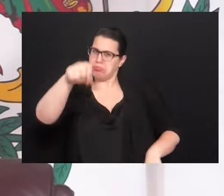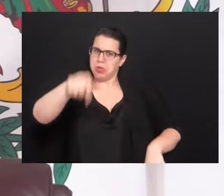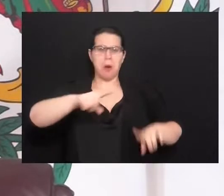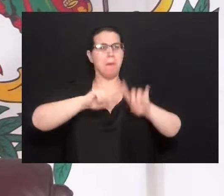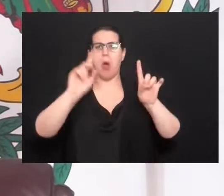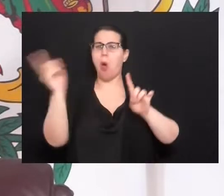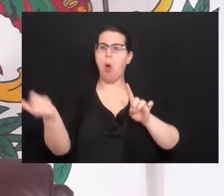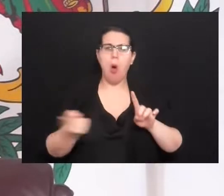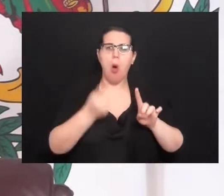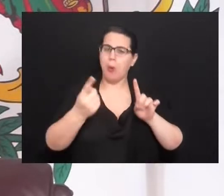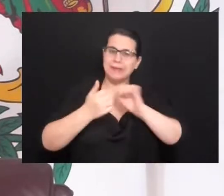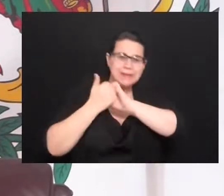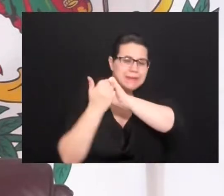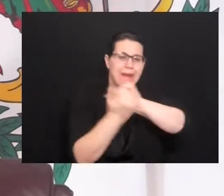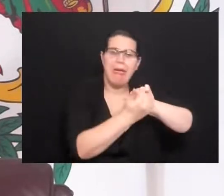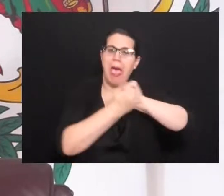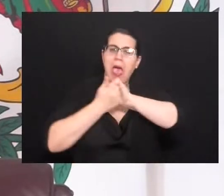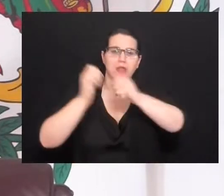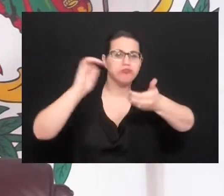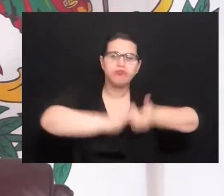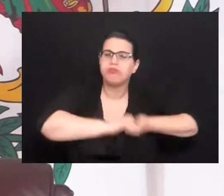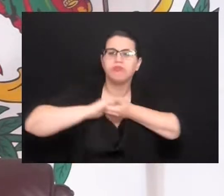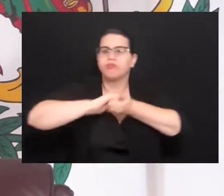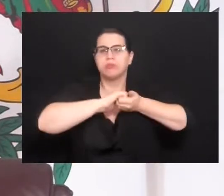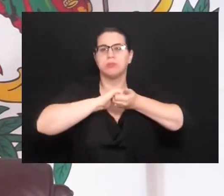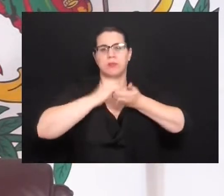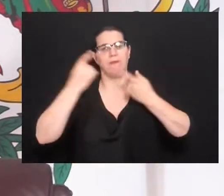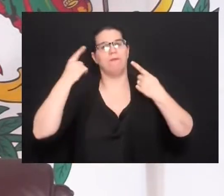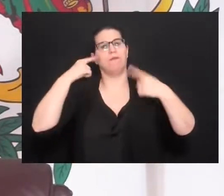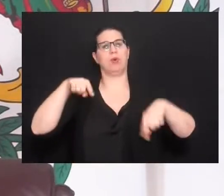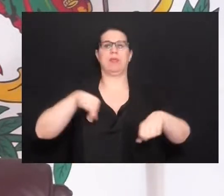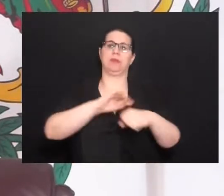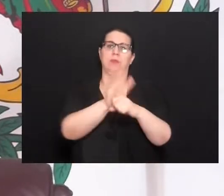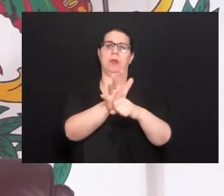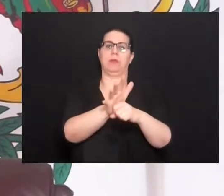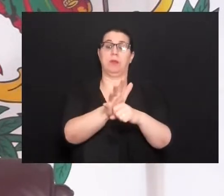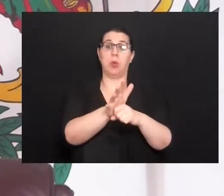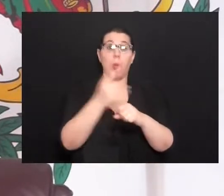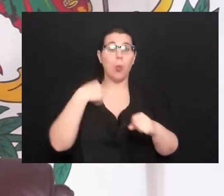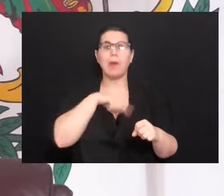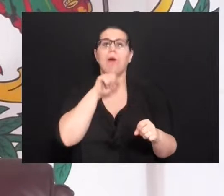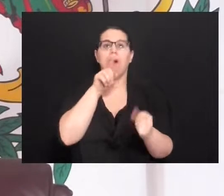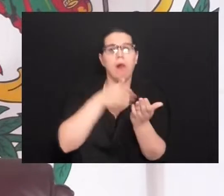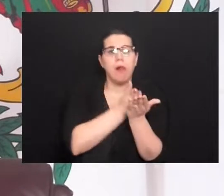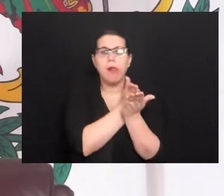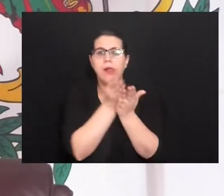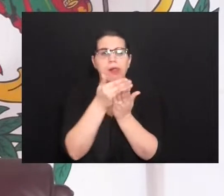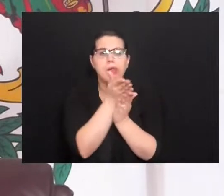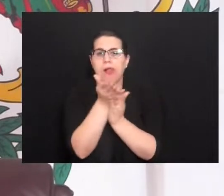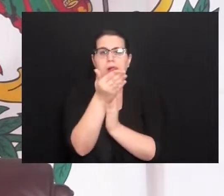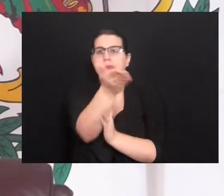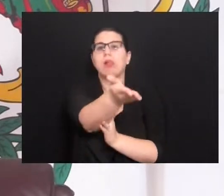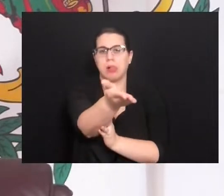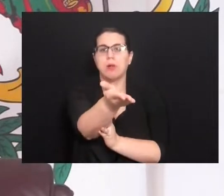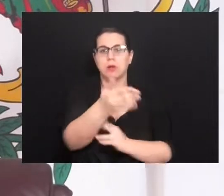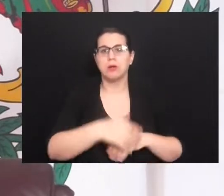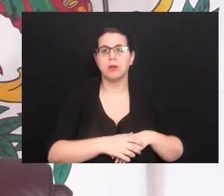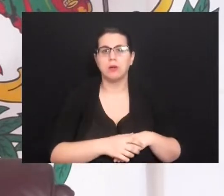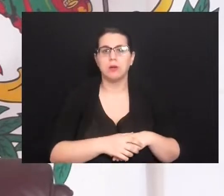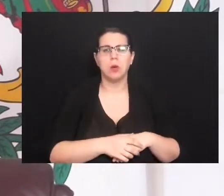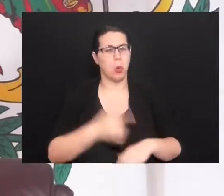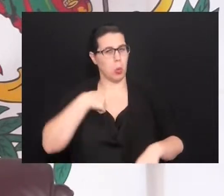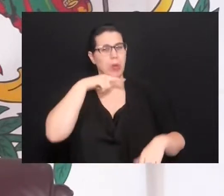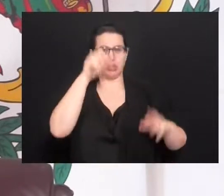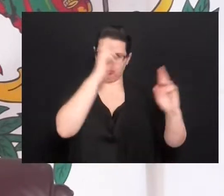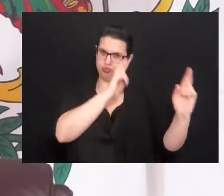the rope together in this pandemic. We're getting through it. We should absolutely be respectful of freedoms.